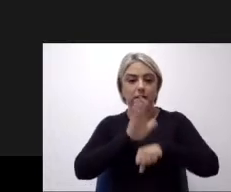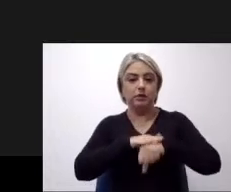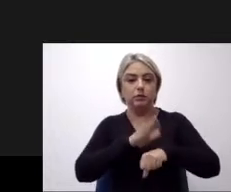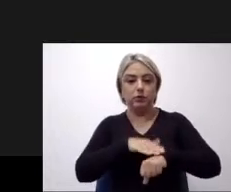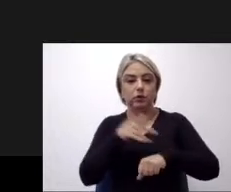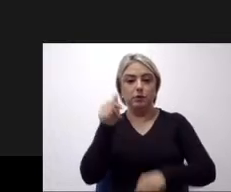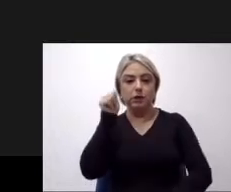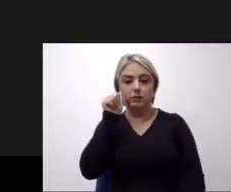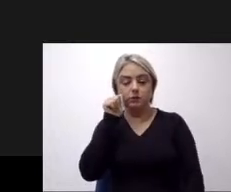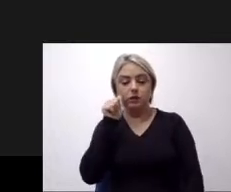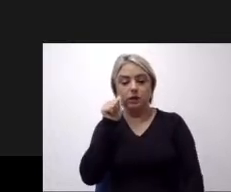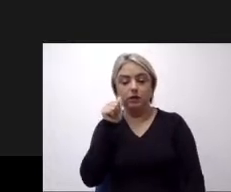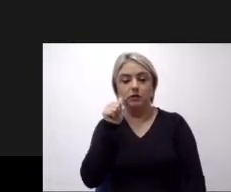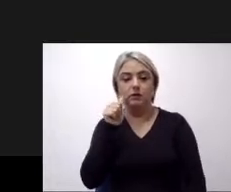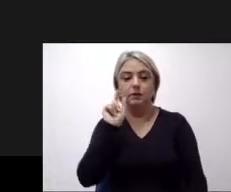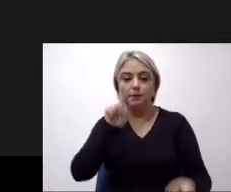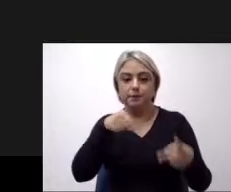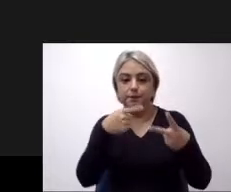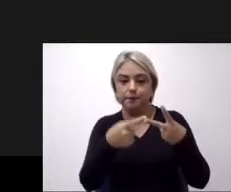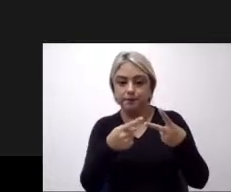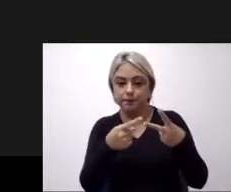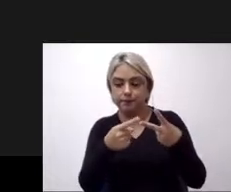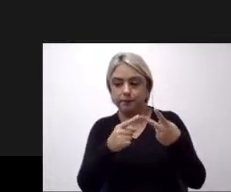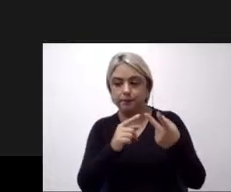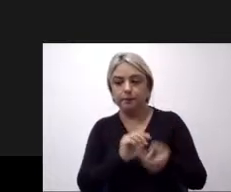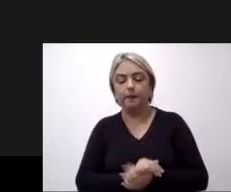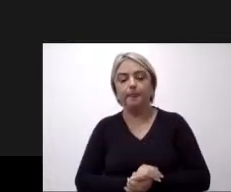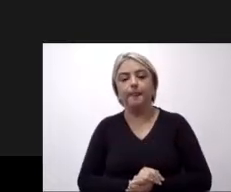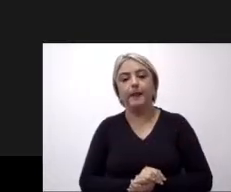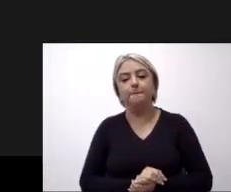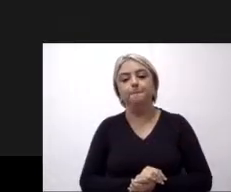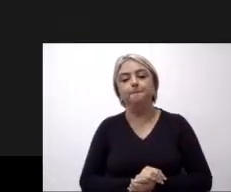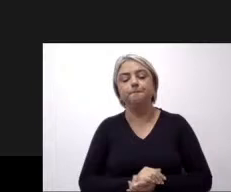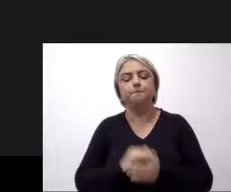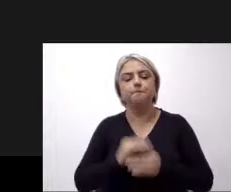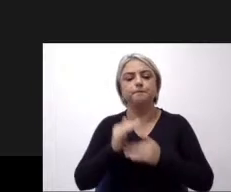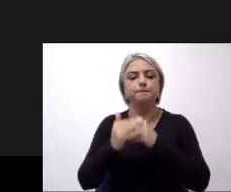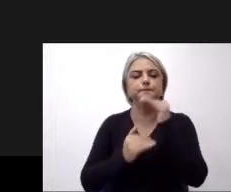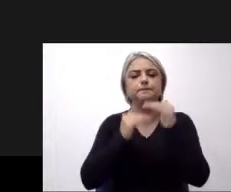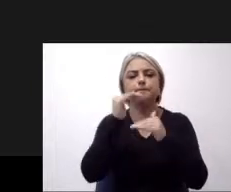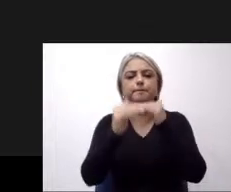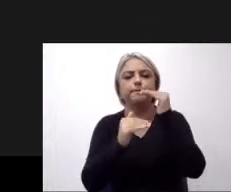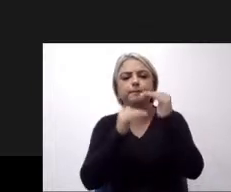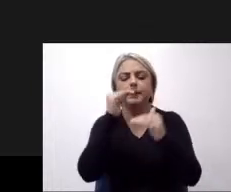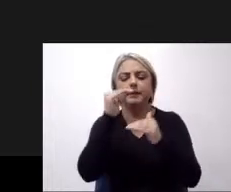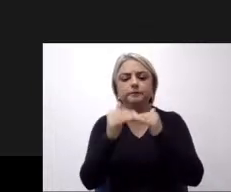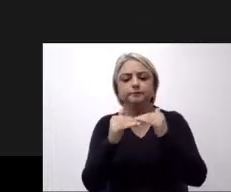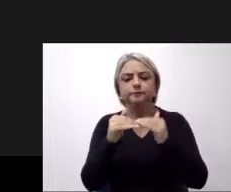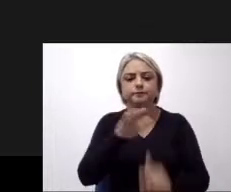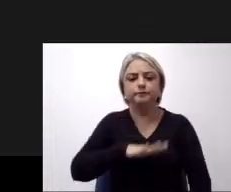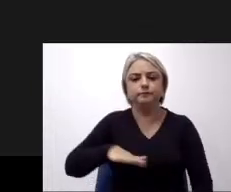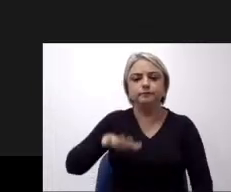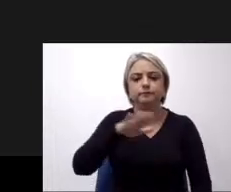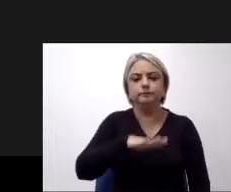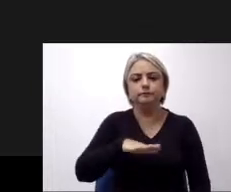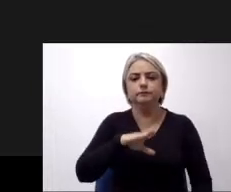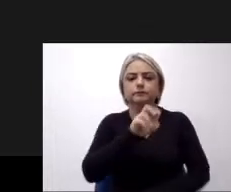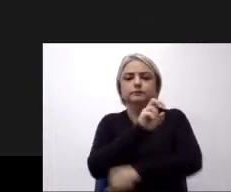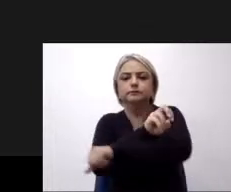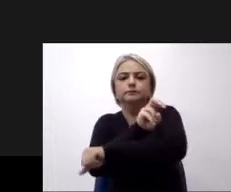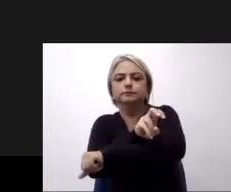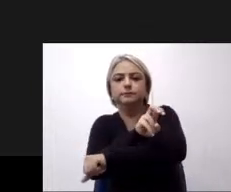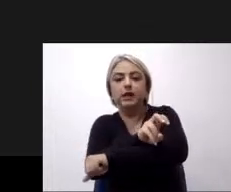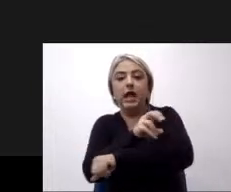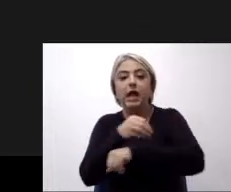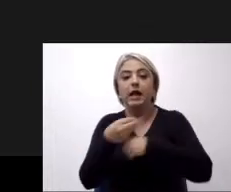Secondly, the development of the public nurseries sectors has given job opportunities to many women